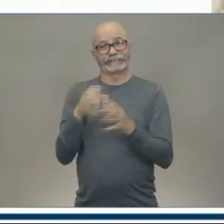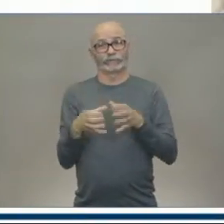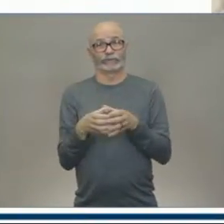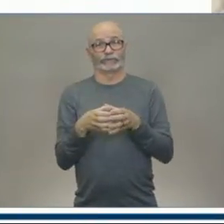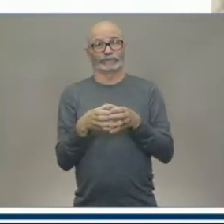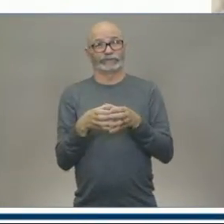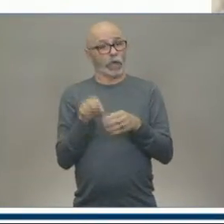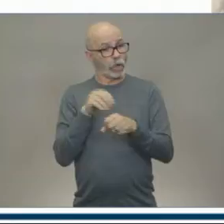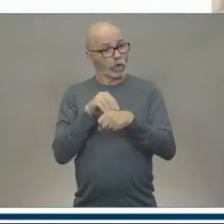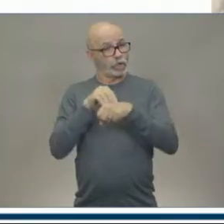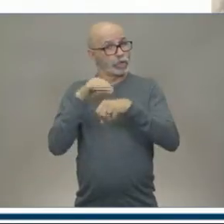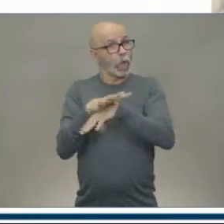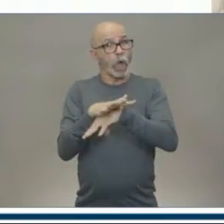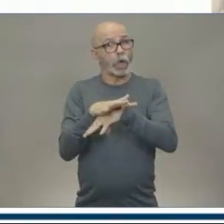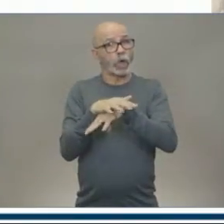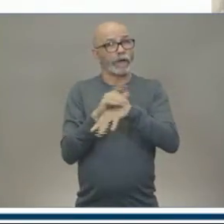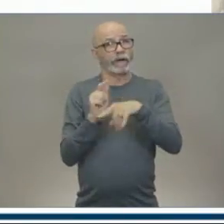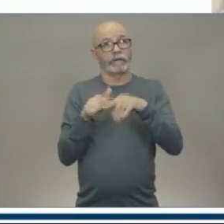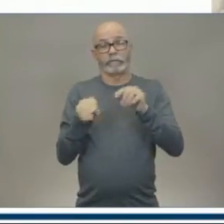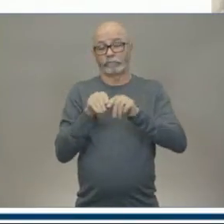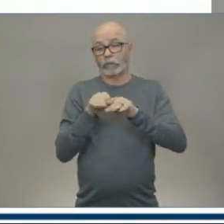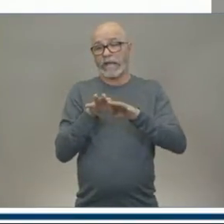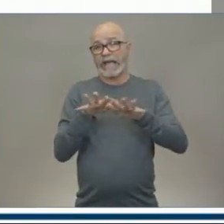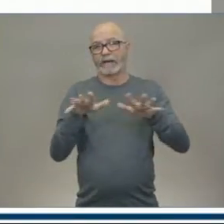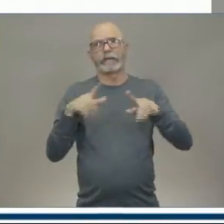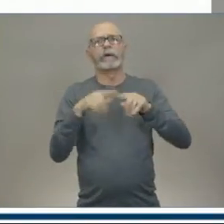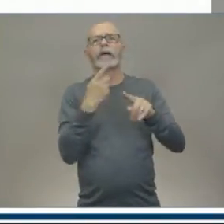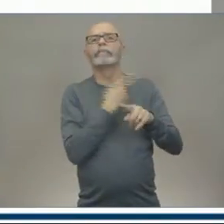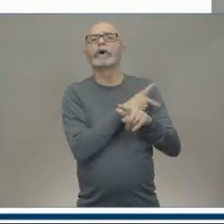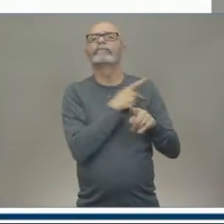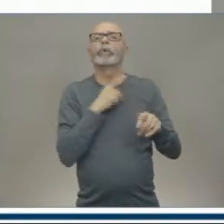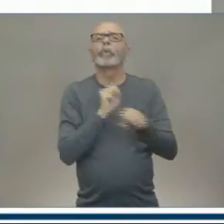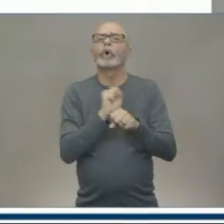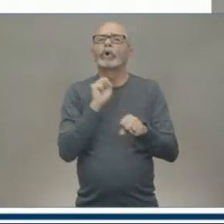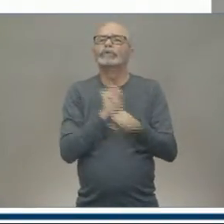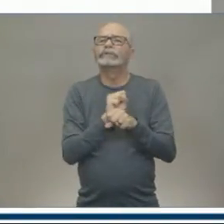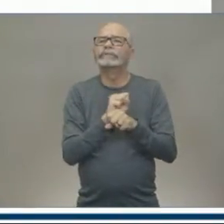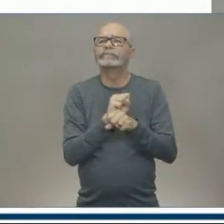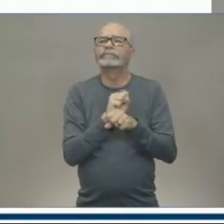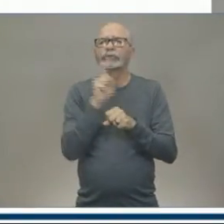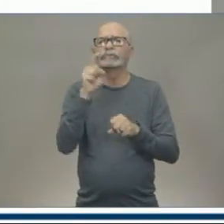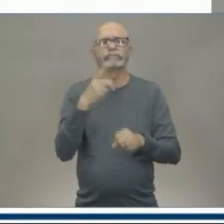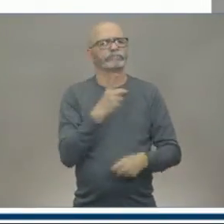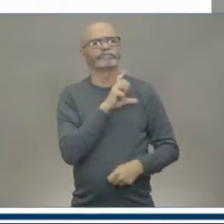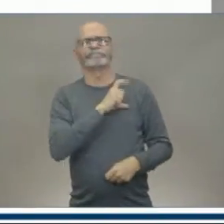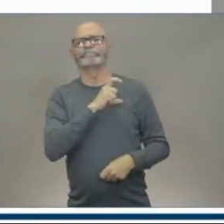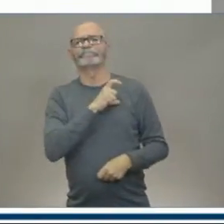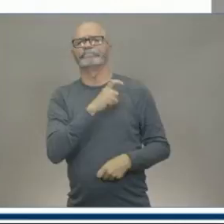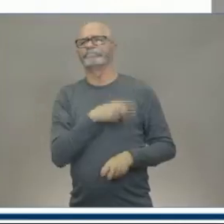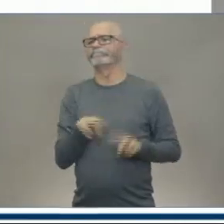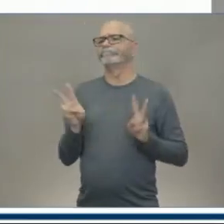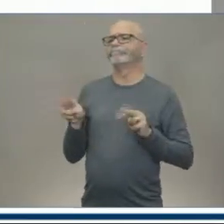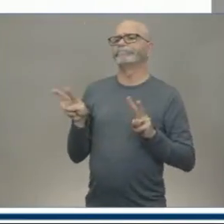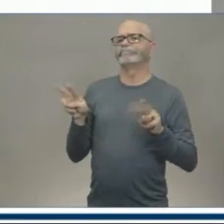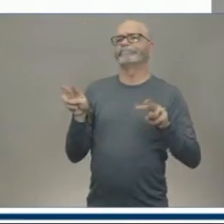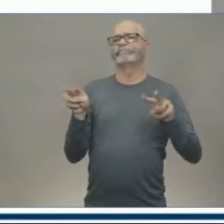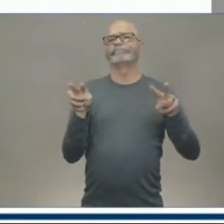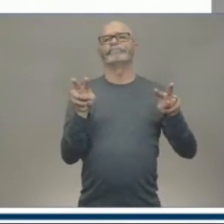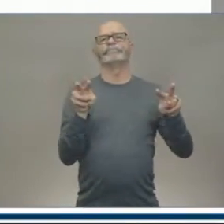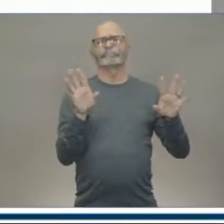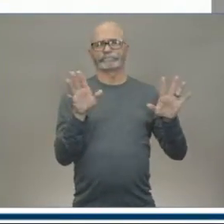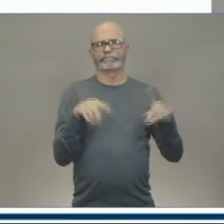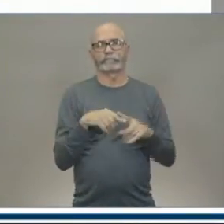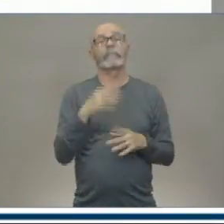by provincial workers? So we already have a strong enforcement. Alcohol and gaming is in our bars in the evenings on a